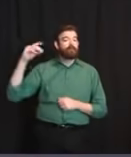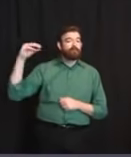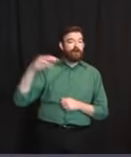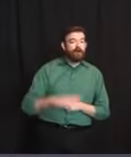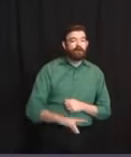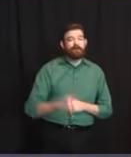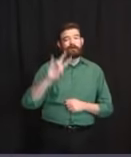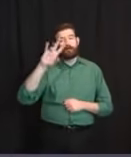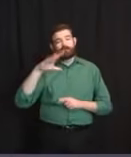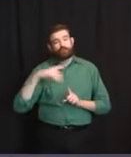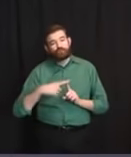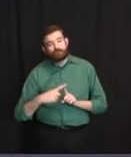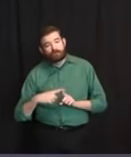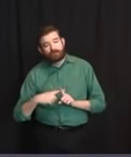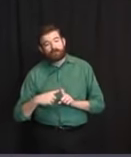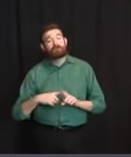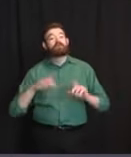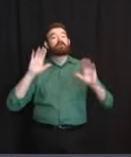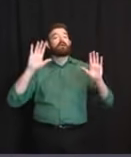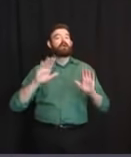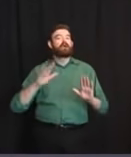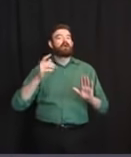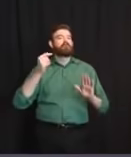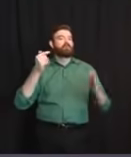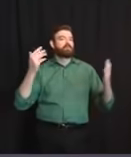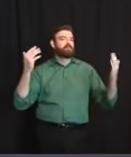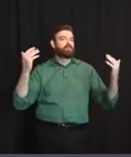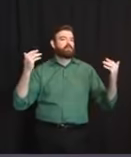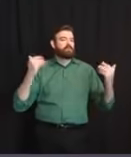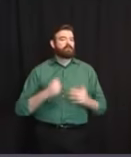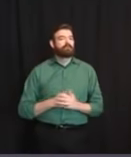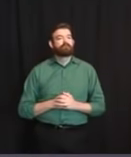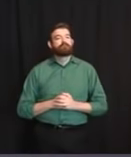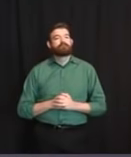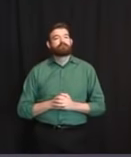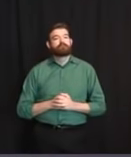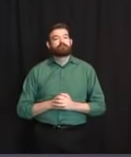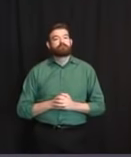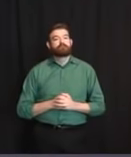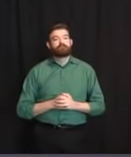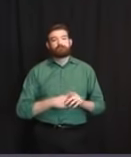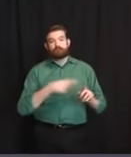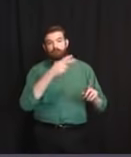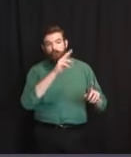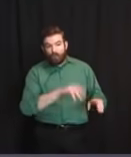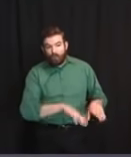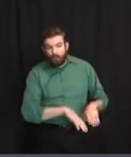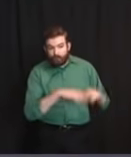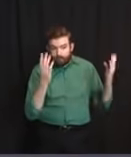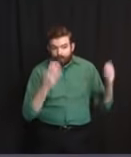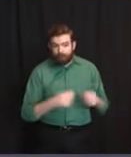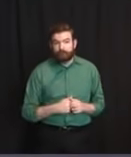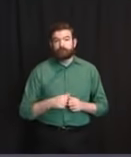So we've got now parks open. We've got a bunch of beaches doing their sort of shakedown cruise this weekend.